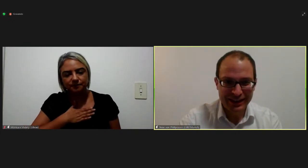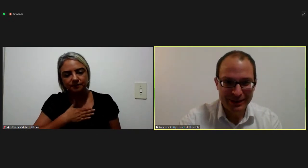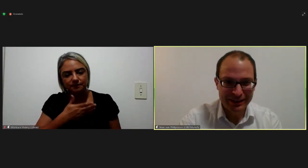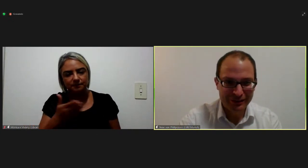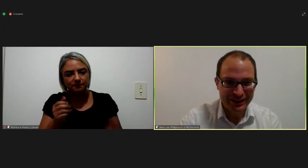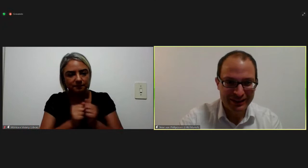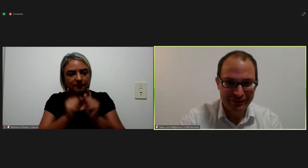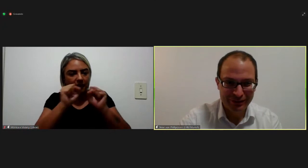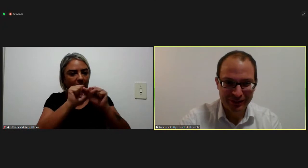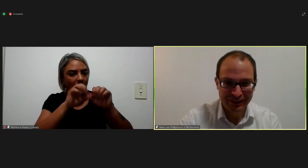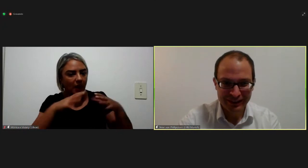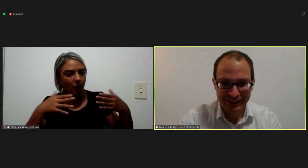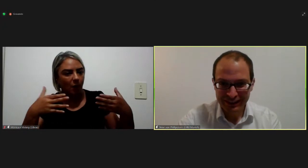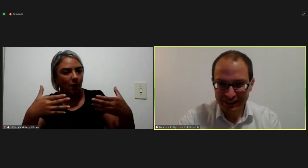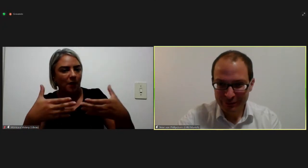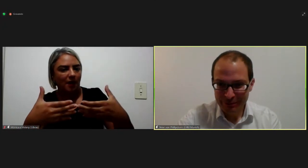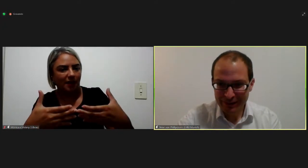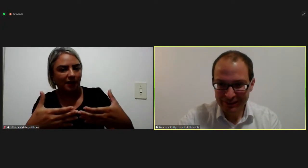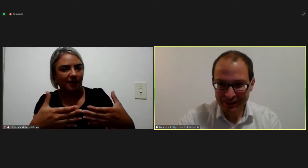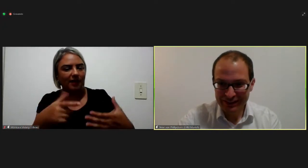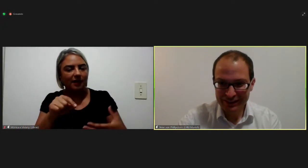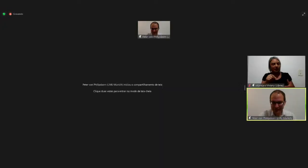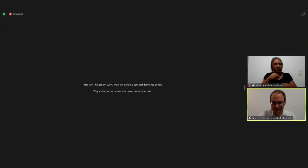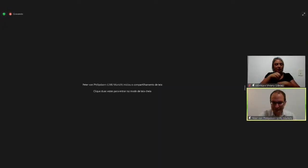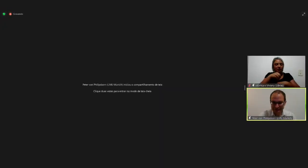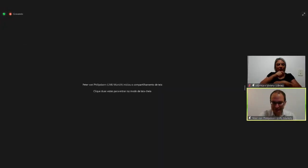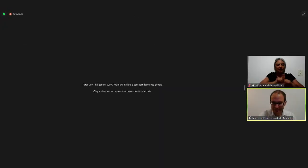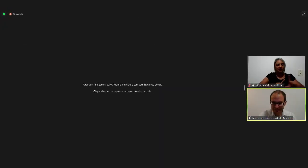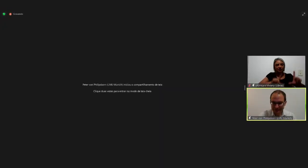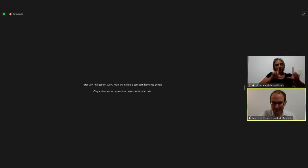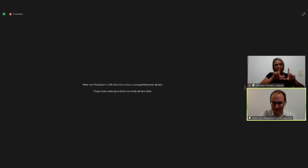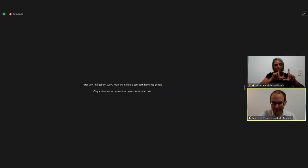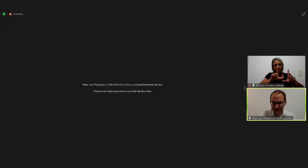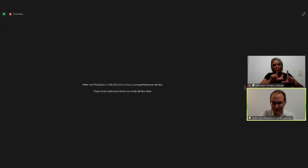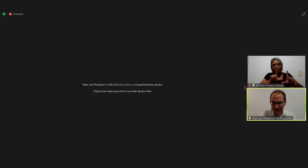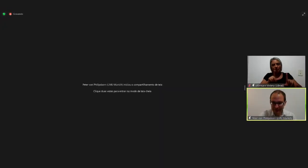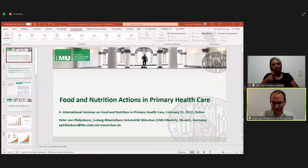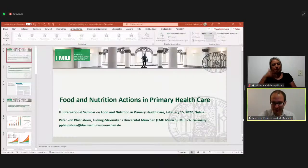now share my screen for my presentation.